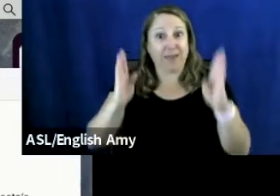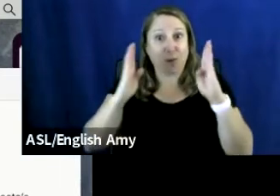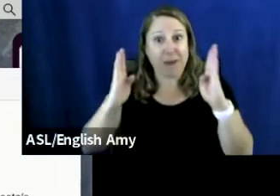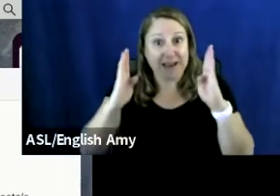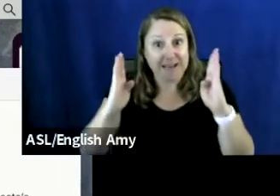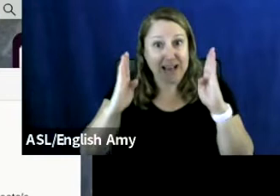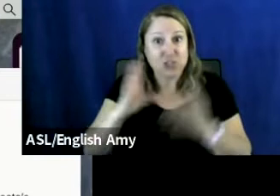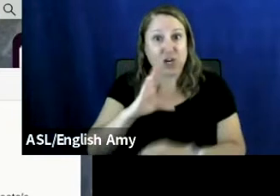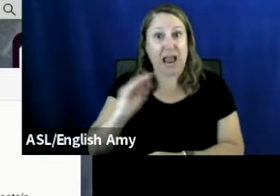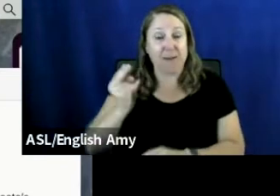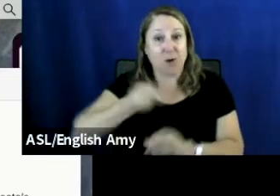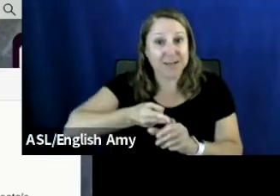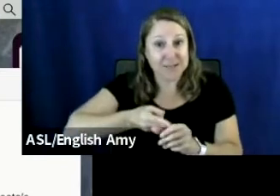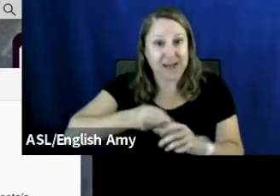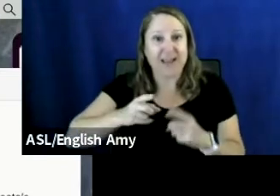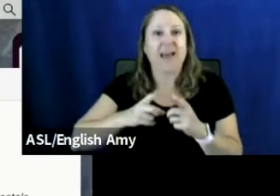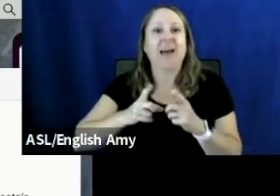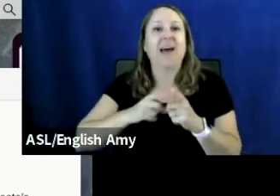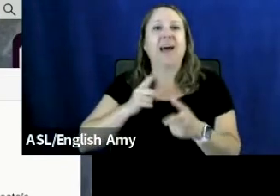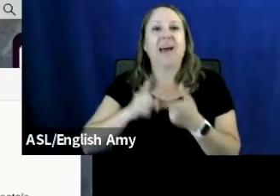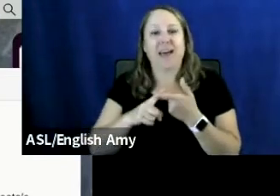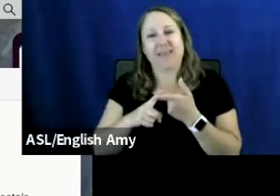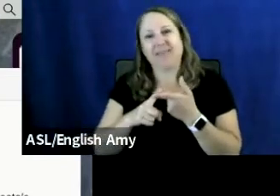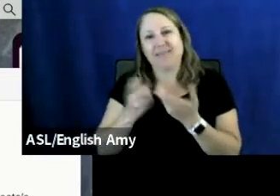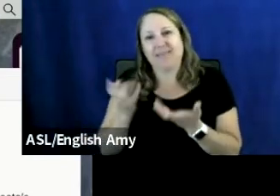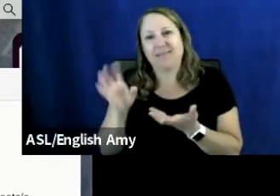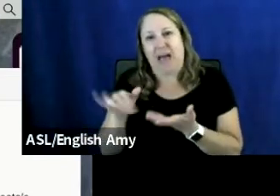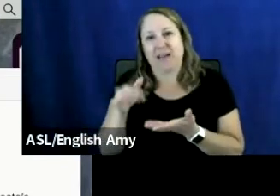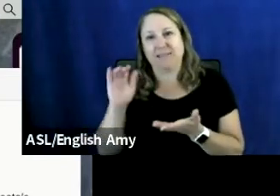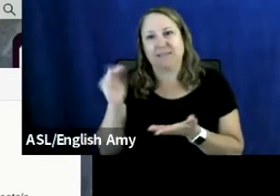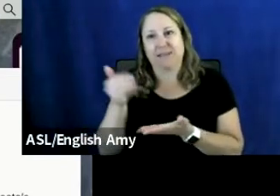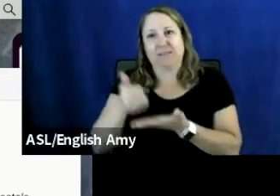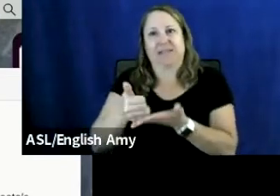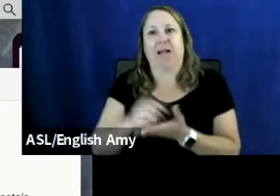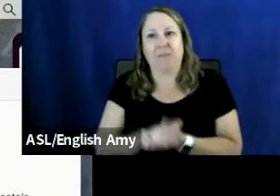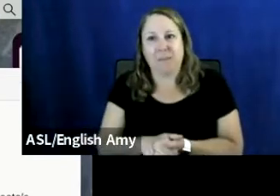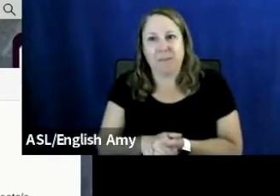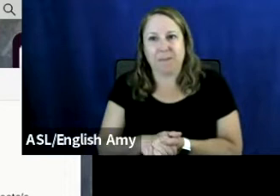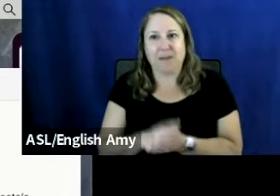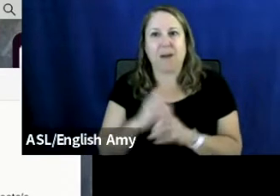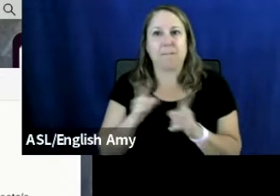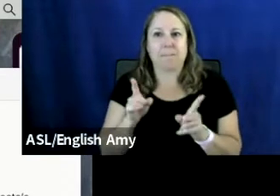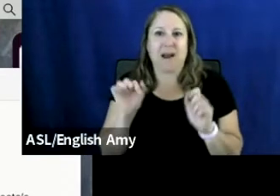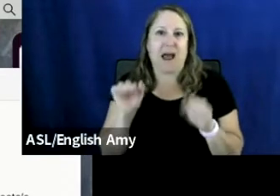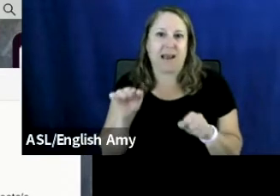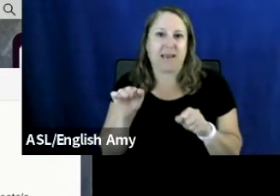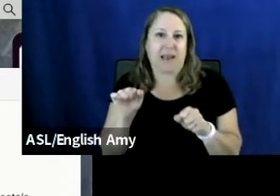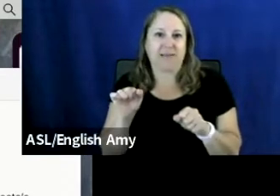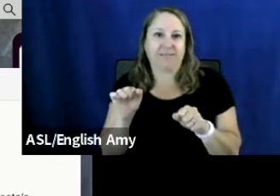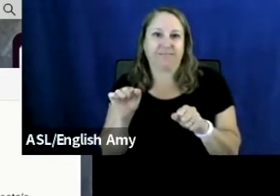and then they all like get back into check. But I for sure relate to you guys.